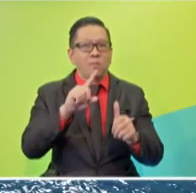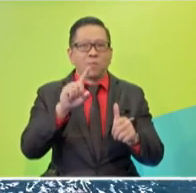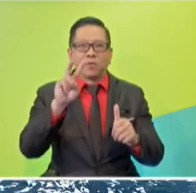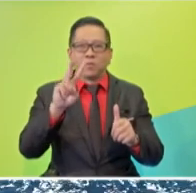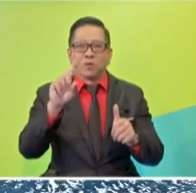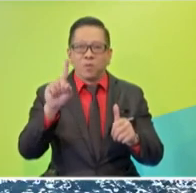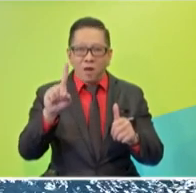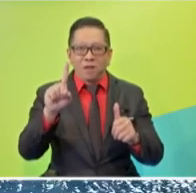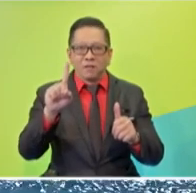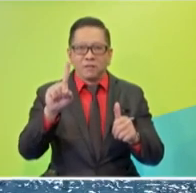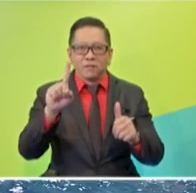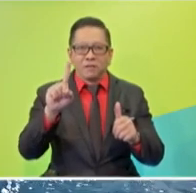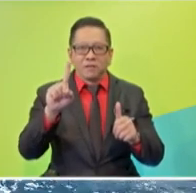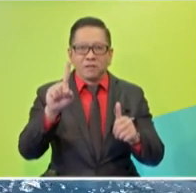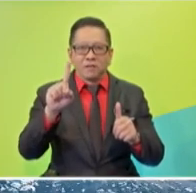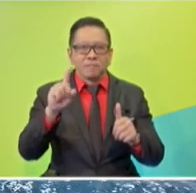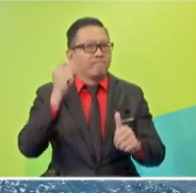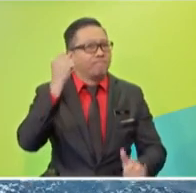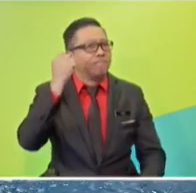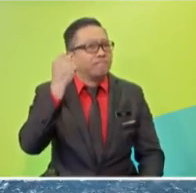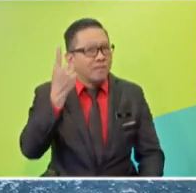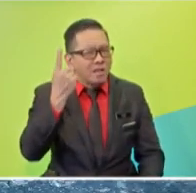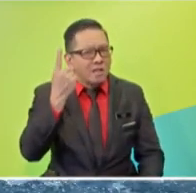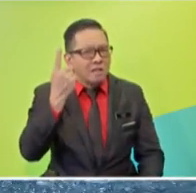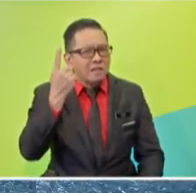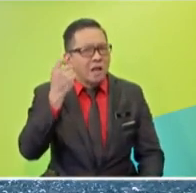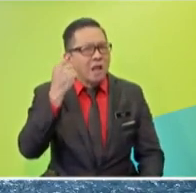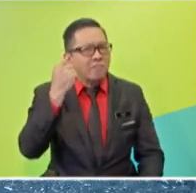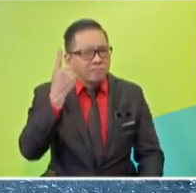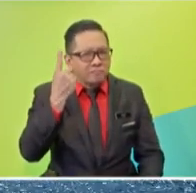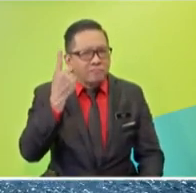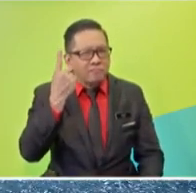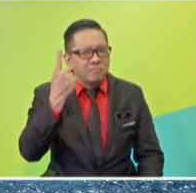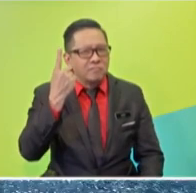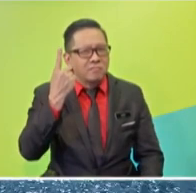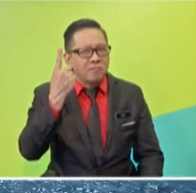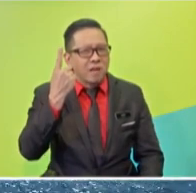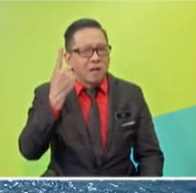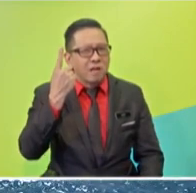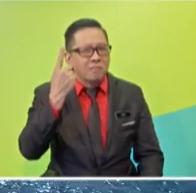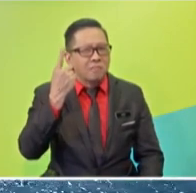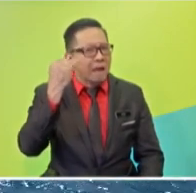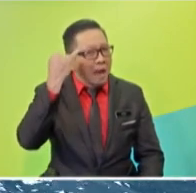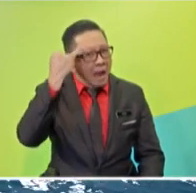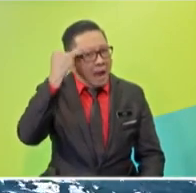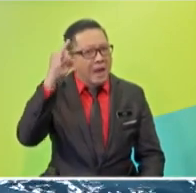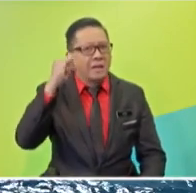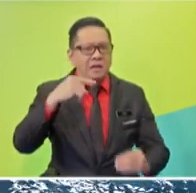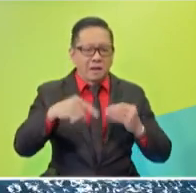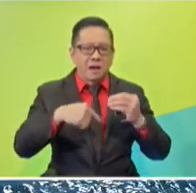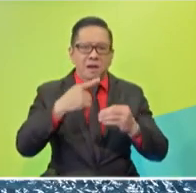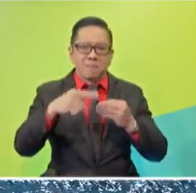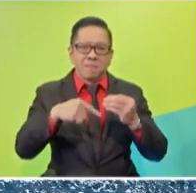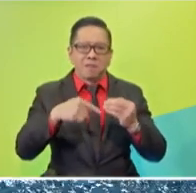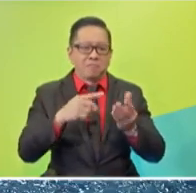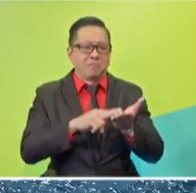1.2.1. Understand with little or no support the main idea of longer simple